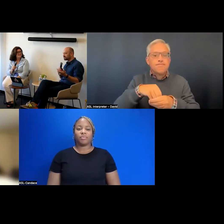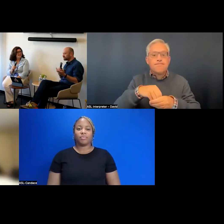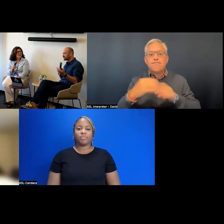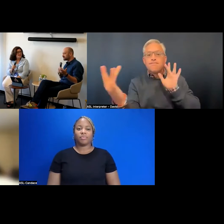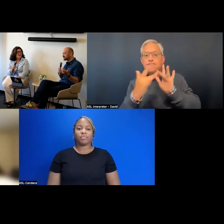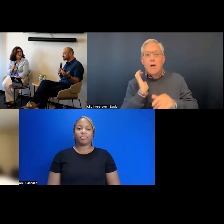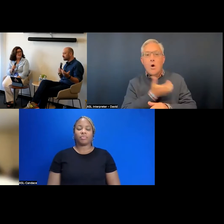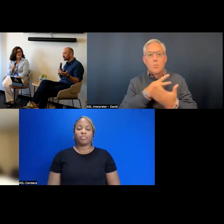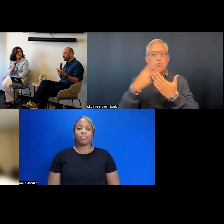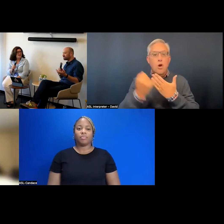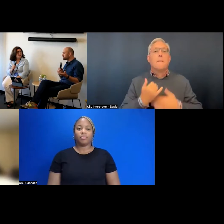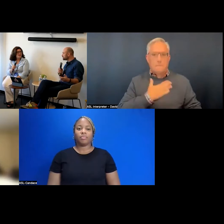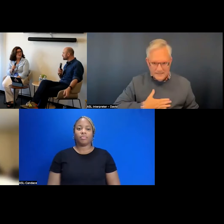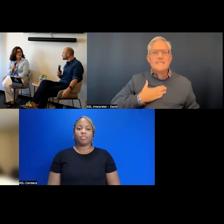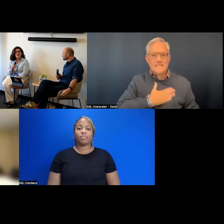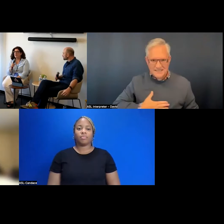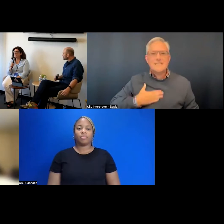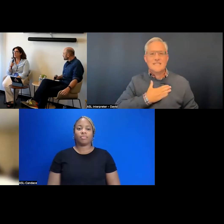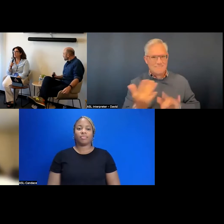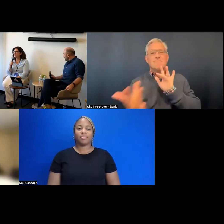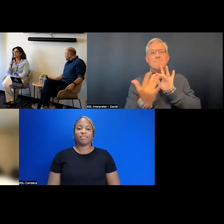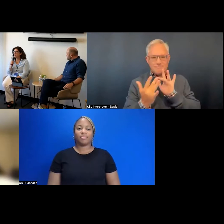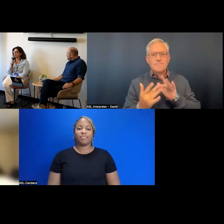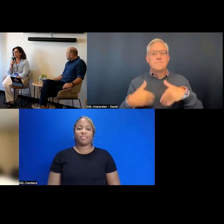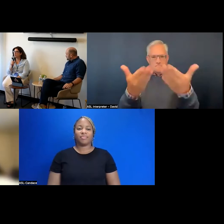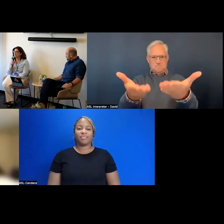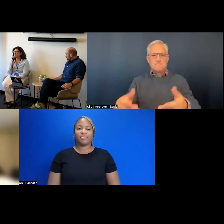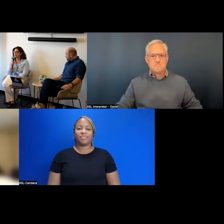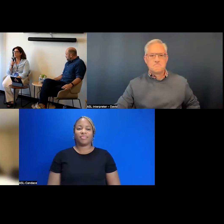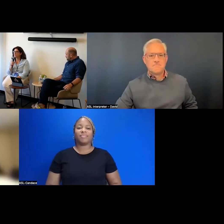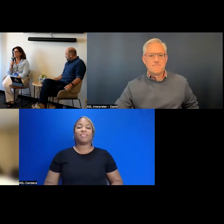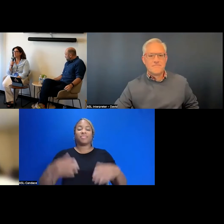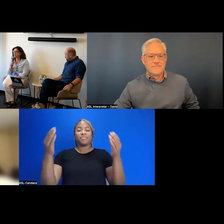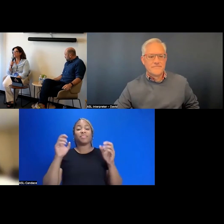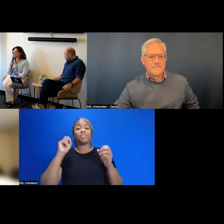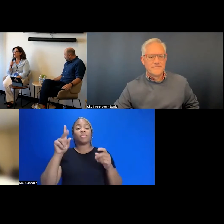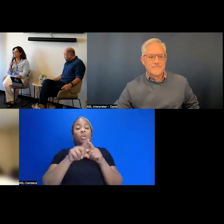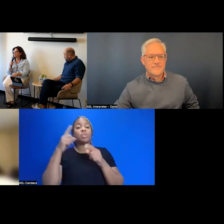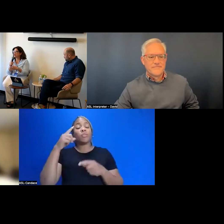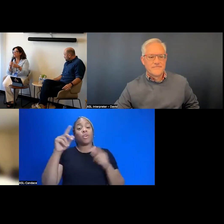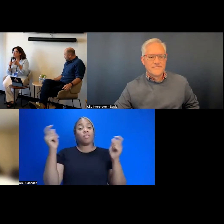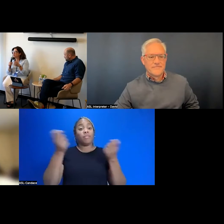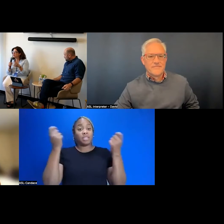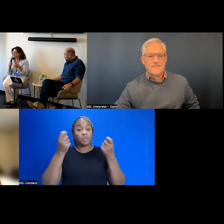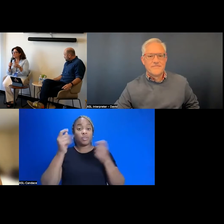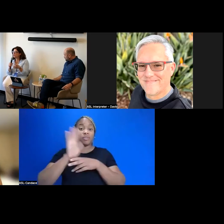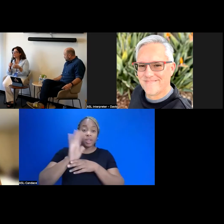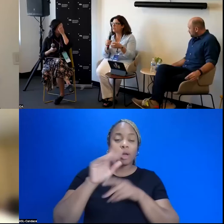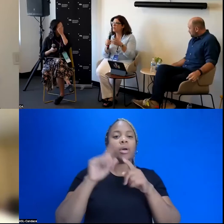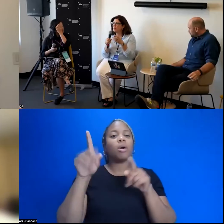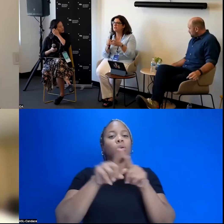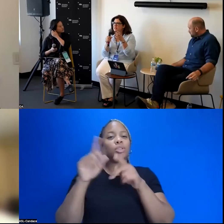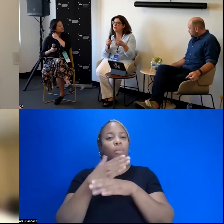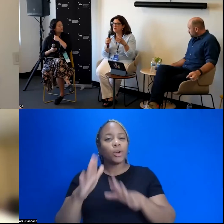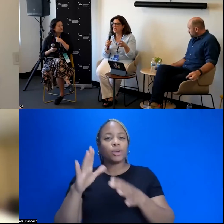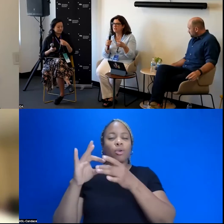project, please, there's a lot of entry points. Yeah, and I think also we're looking not only from film festival, but also partnering organization that